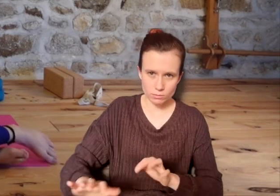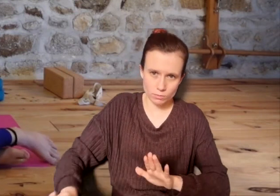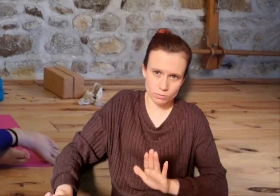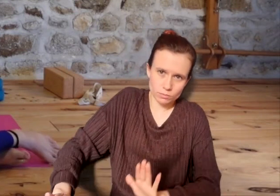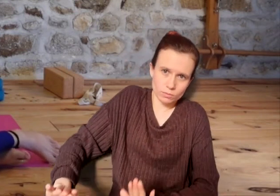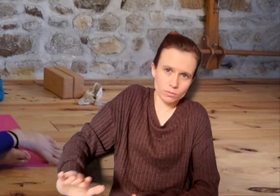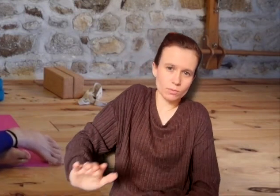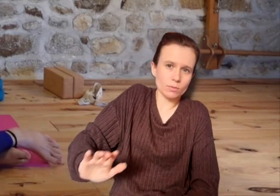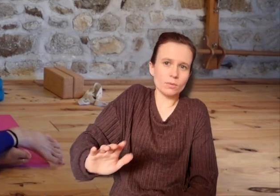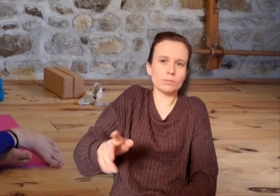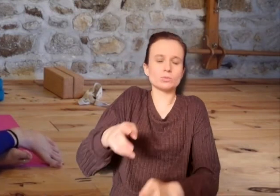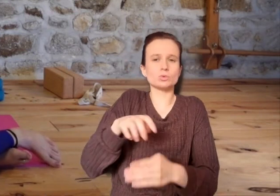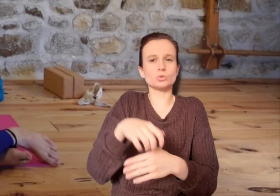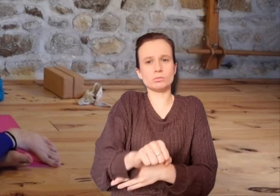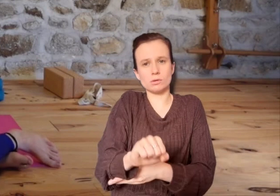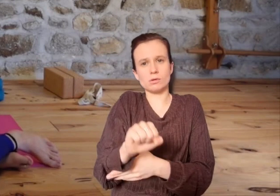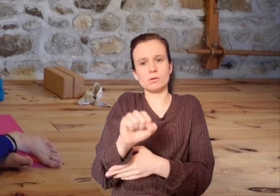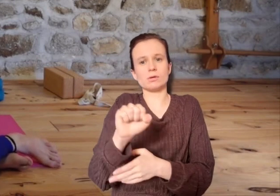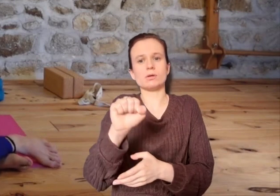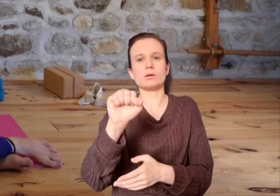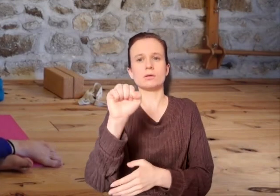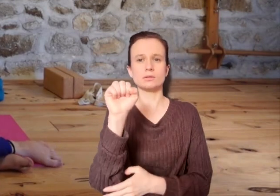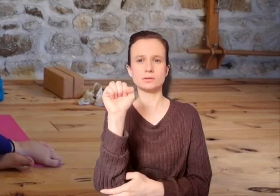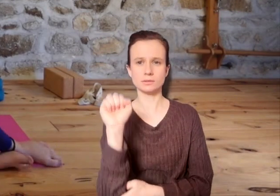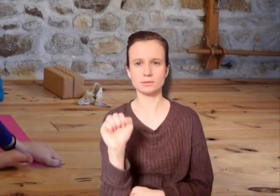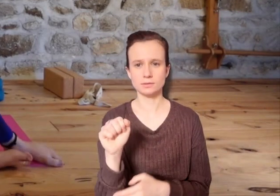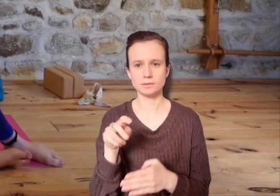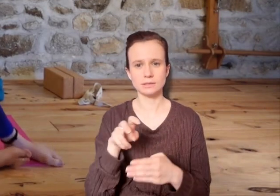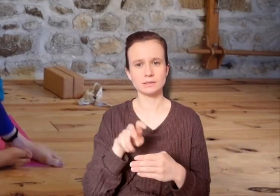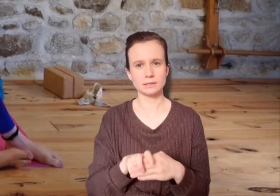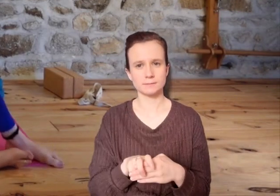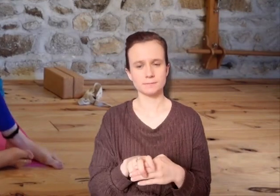to work ourselves back up to a sitting position.